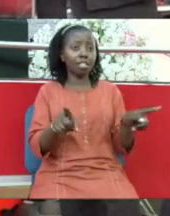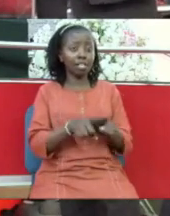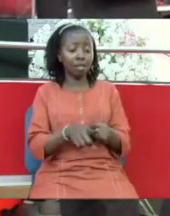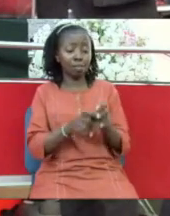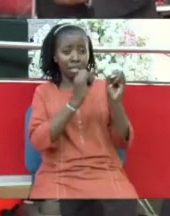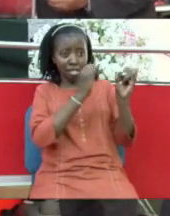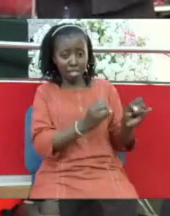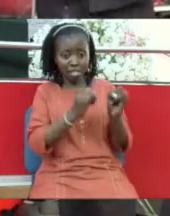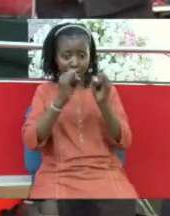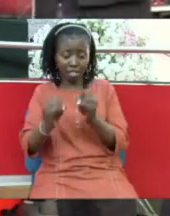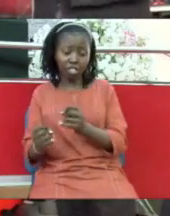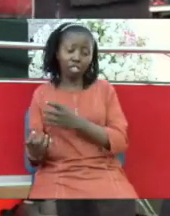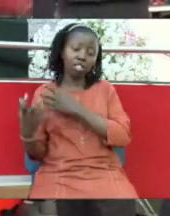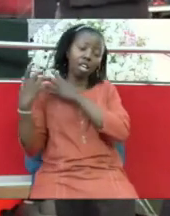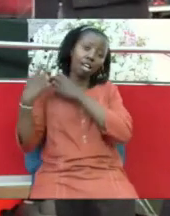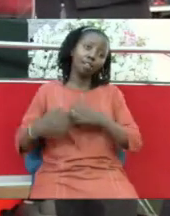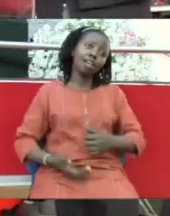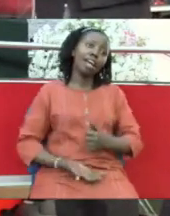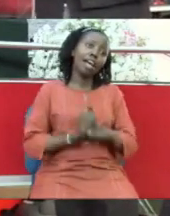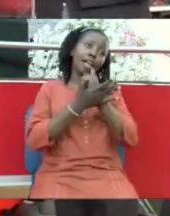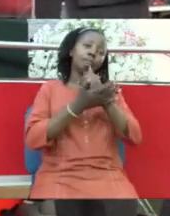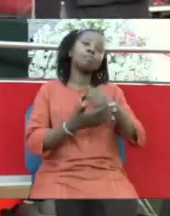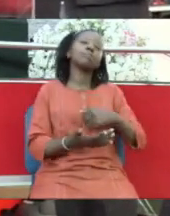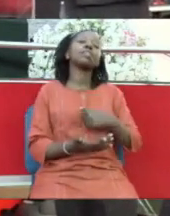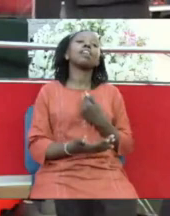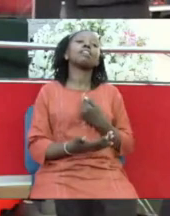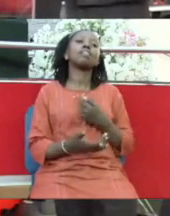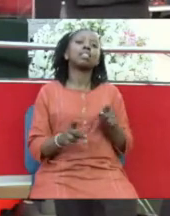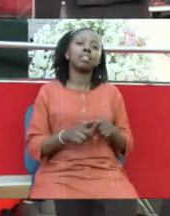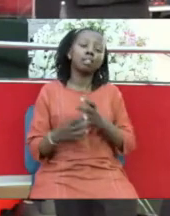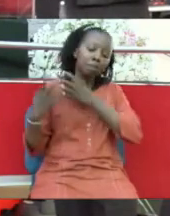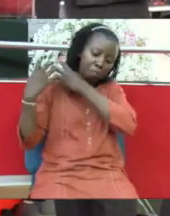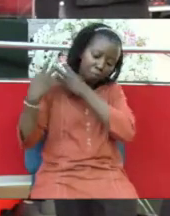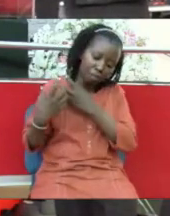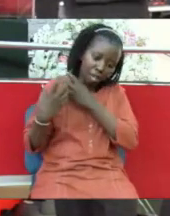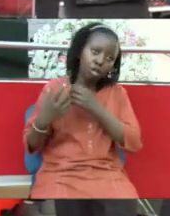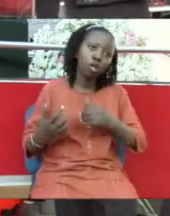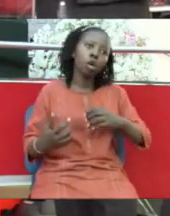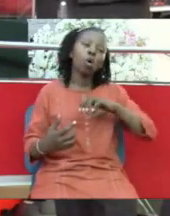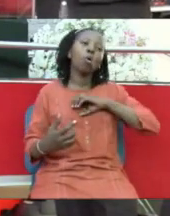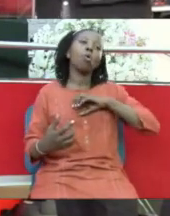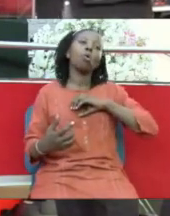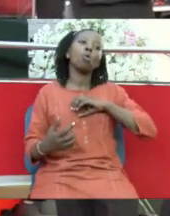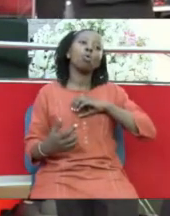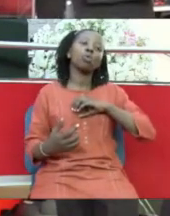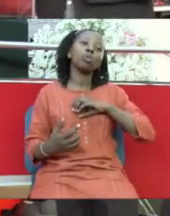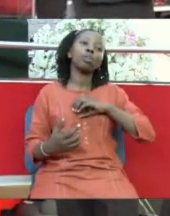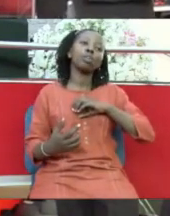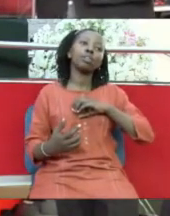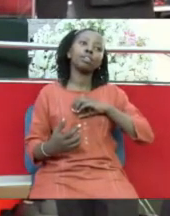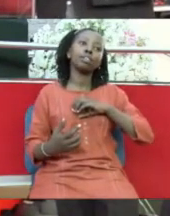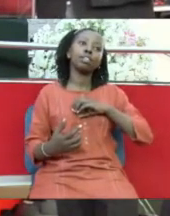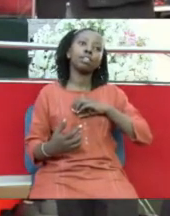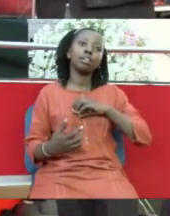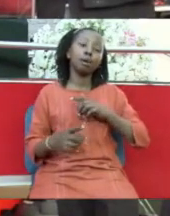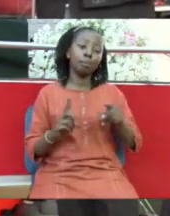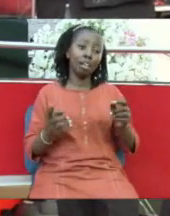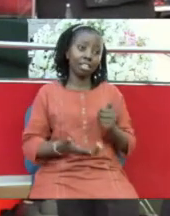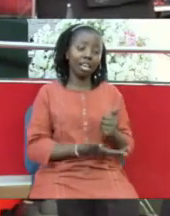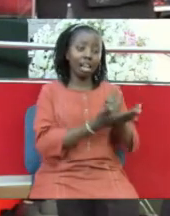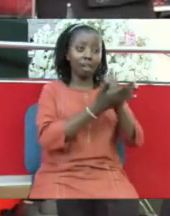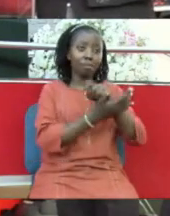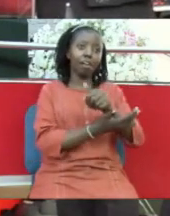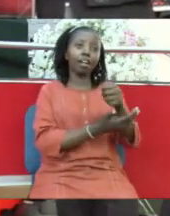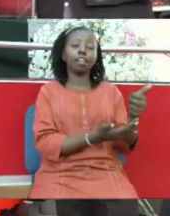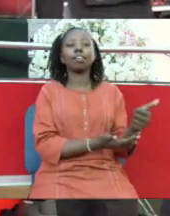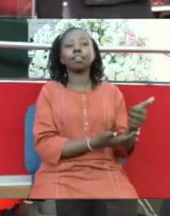own load. Kila mtu lazima abebe mzigo wake mwenyewe. Although we help one another.